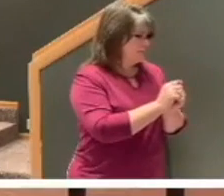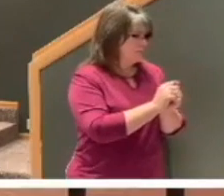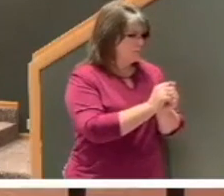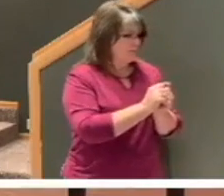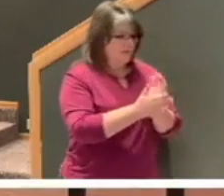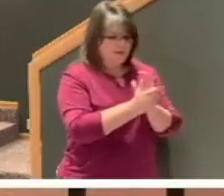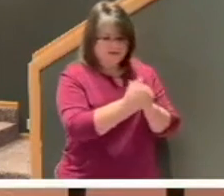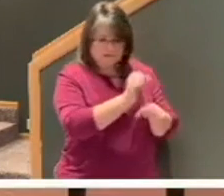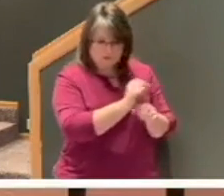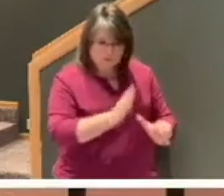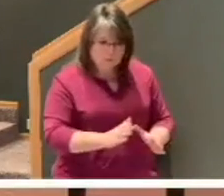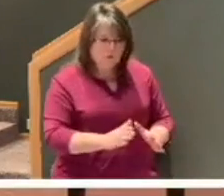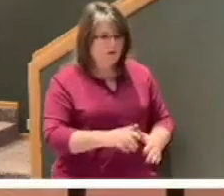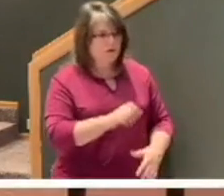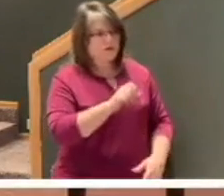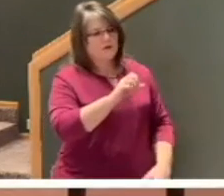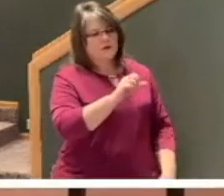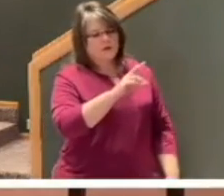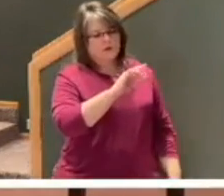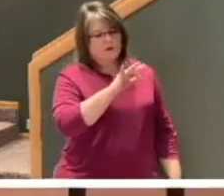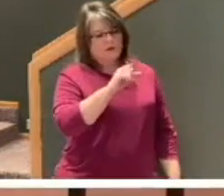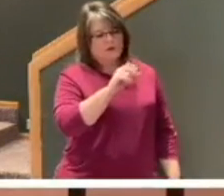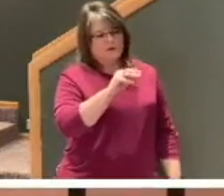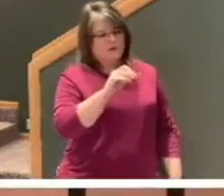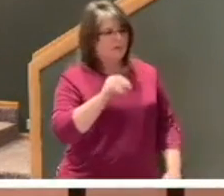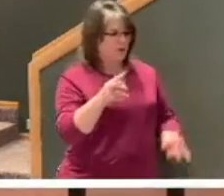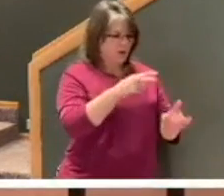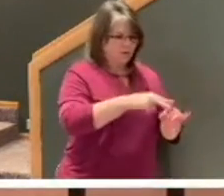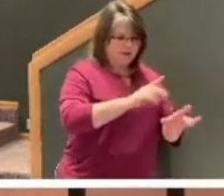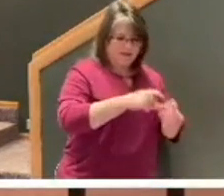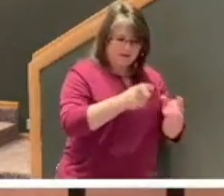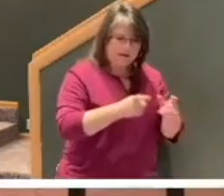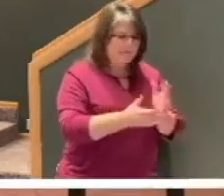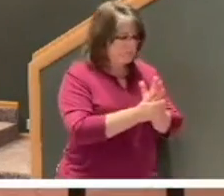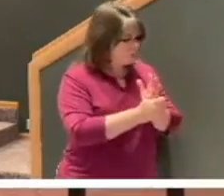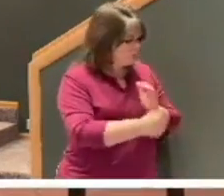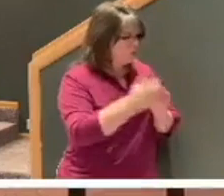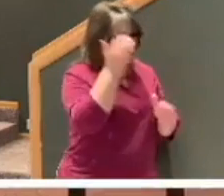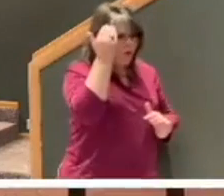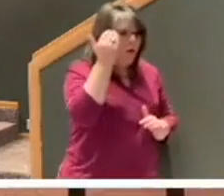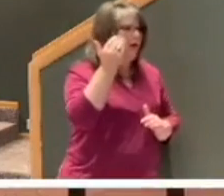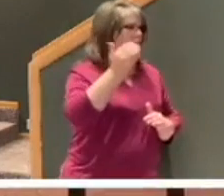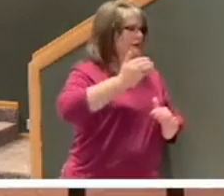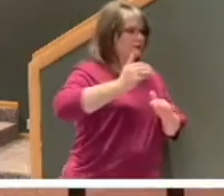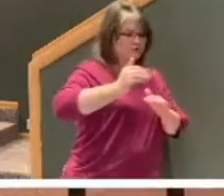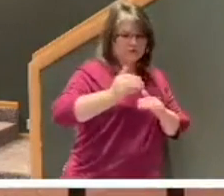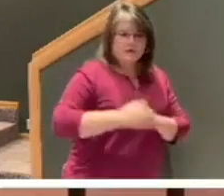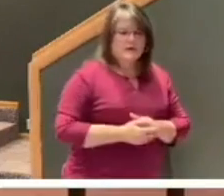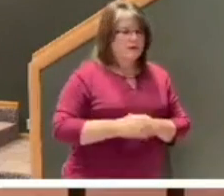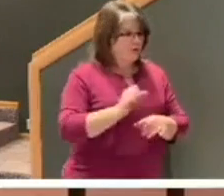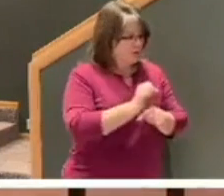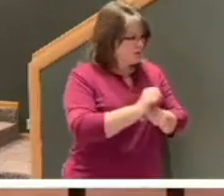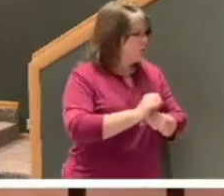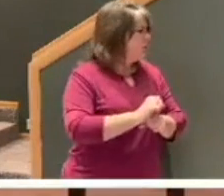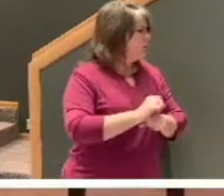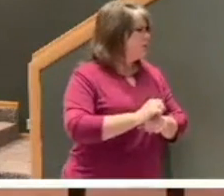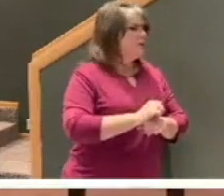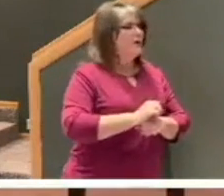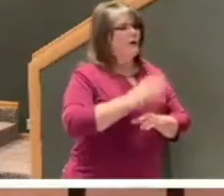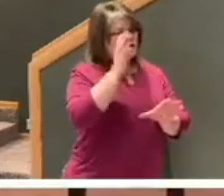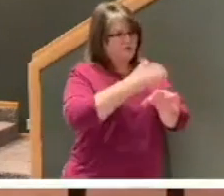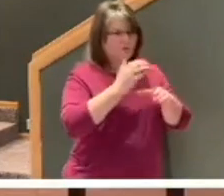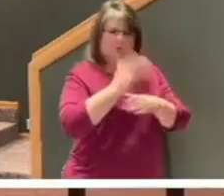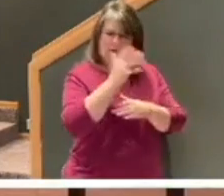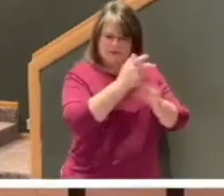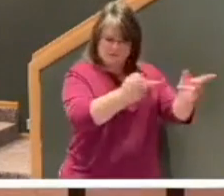Skilled workers and craftsmen who apply their gifting, their knowledge, their trade to create an awesome place to worship.